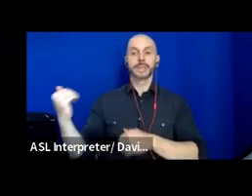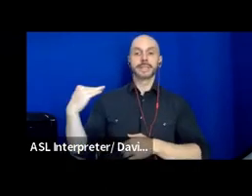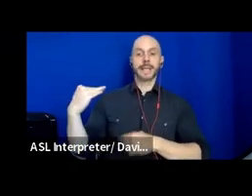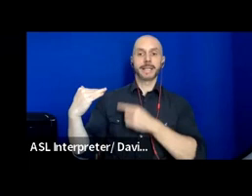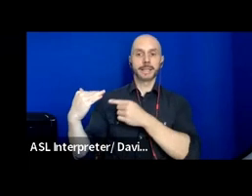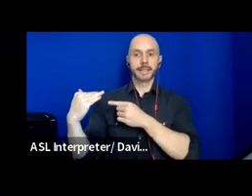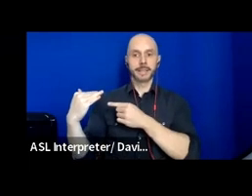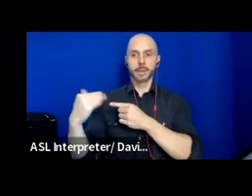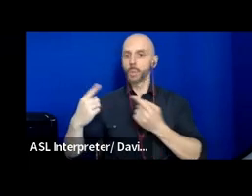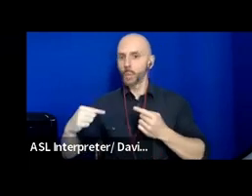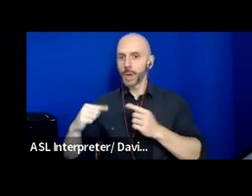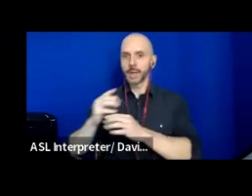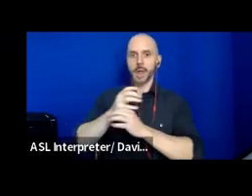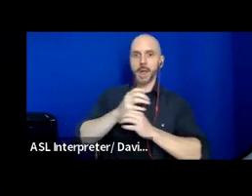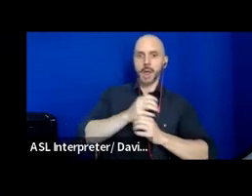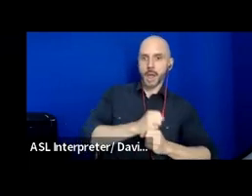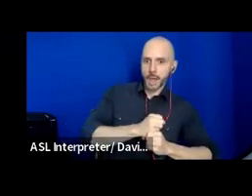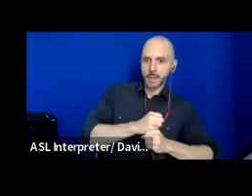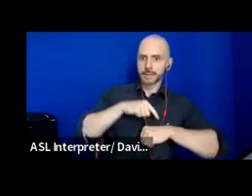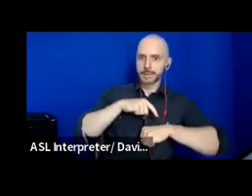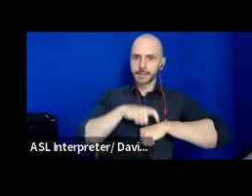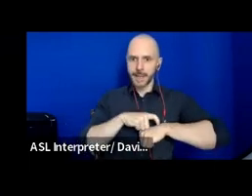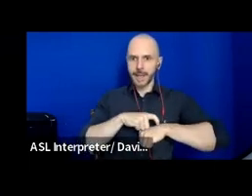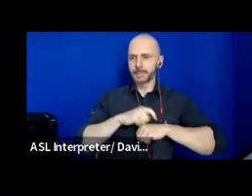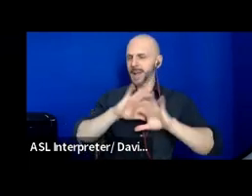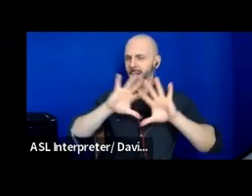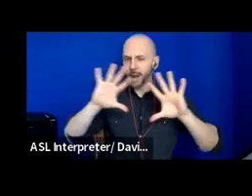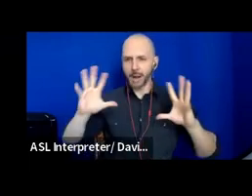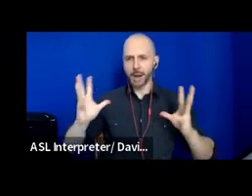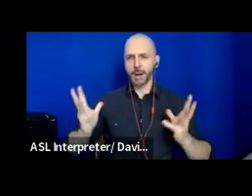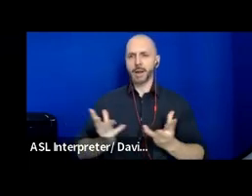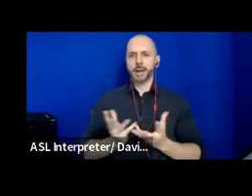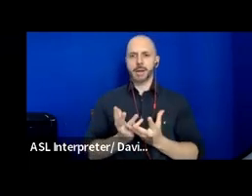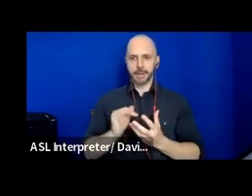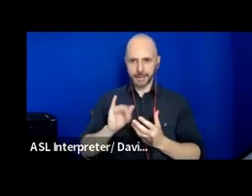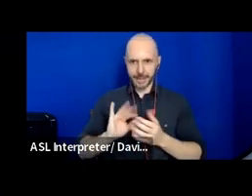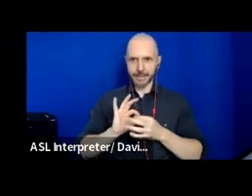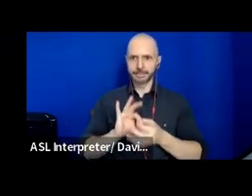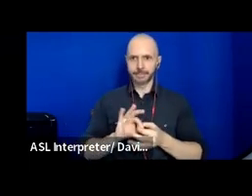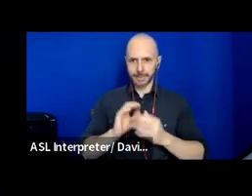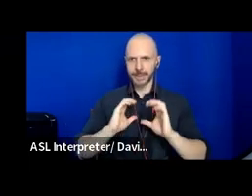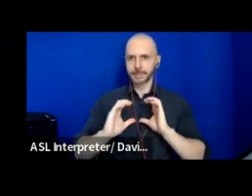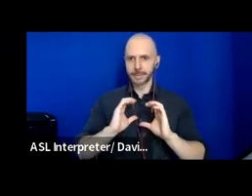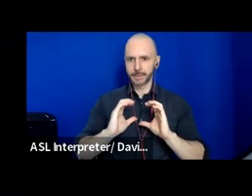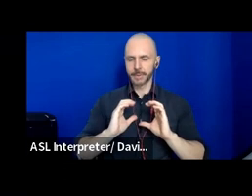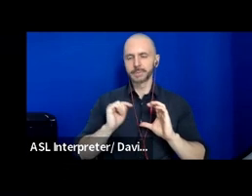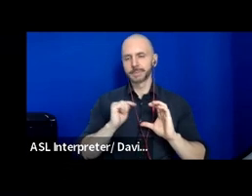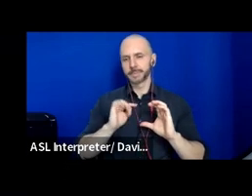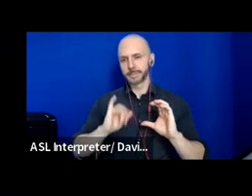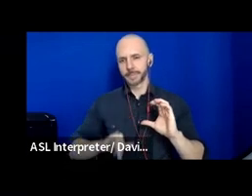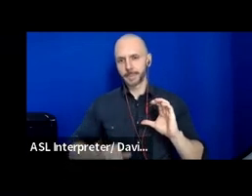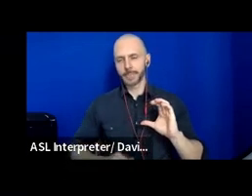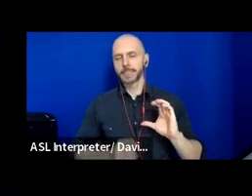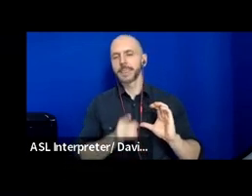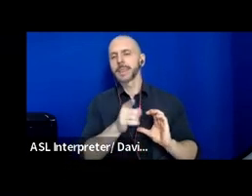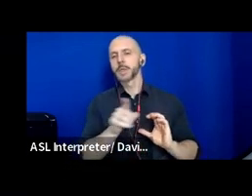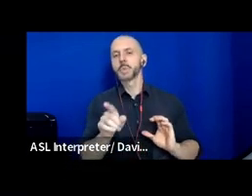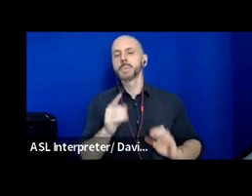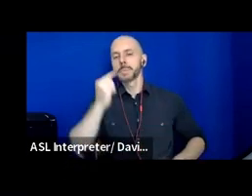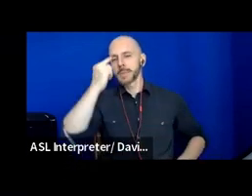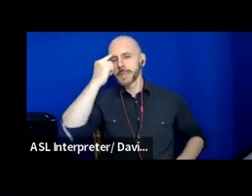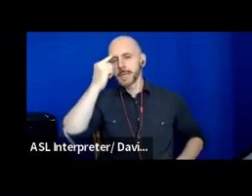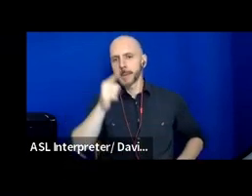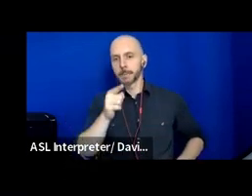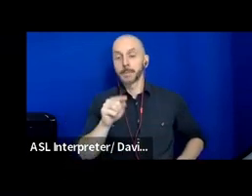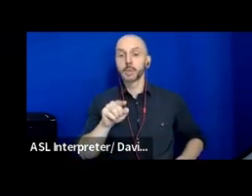and we receive it, right? And that this process is complete once the receiver has understood the sender. So think of the times when you've received